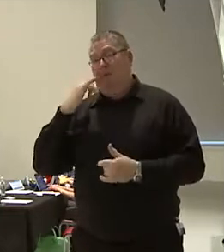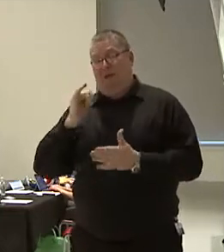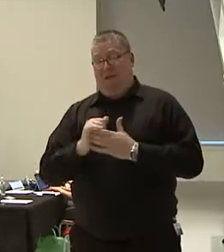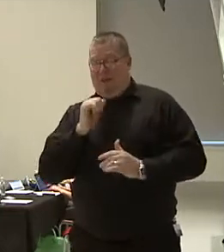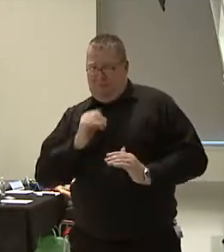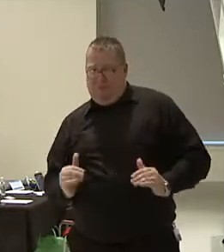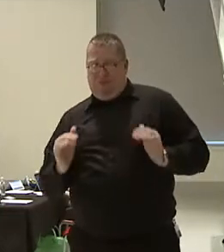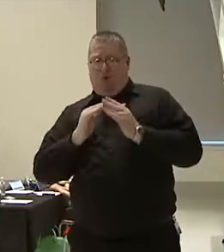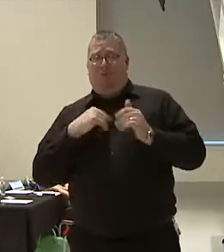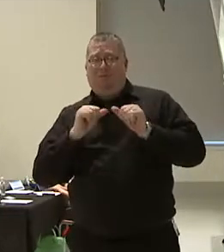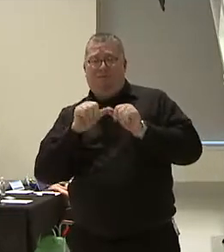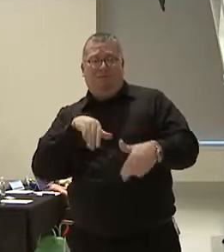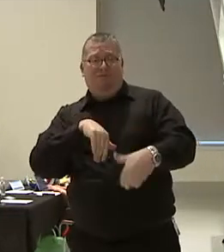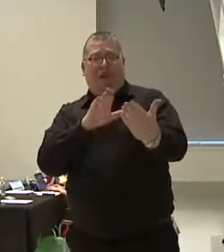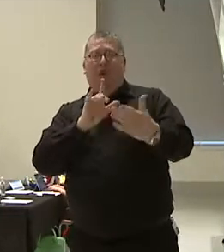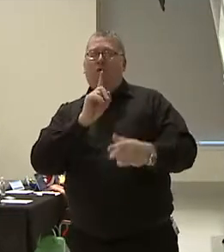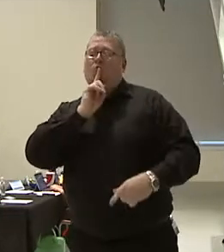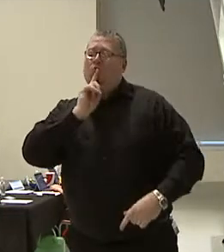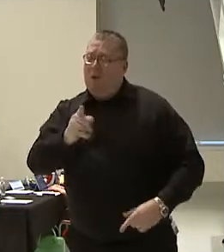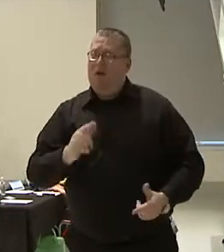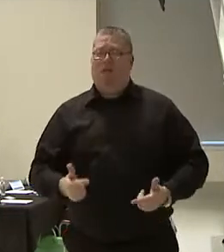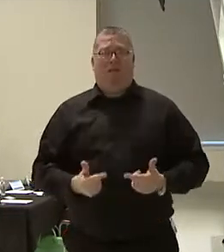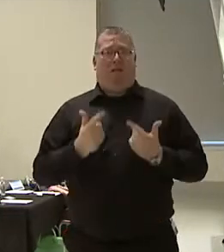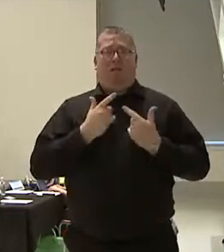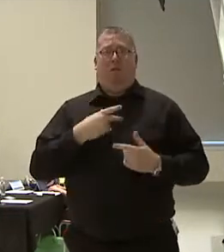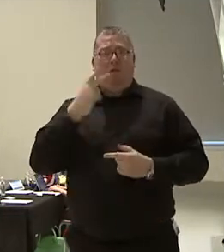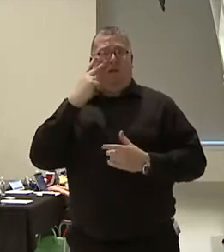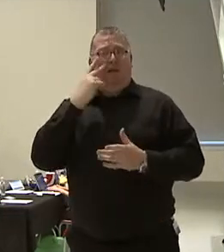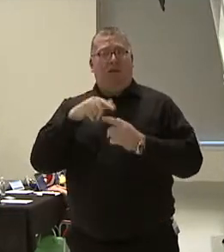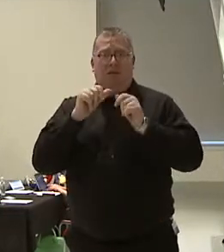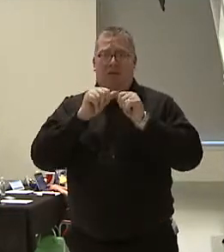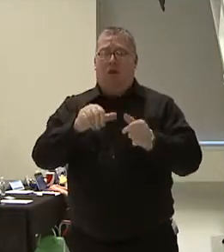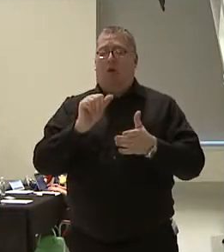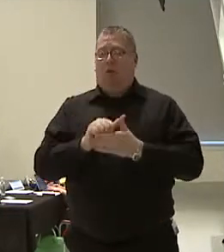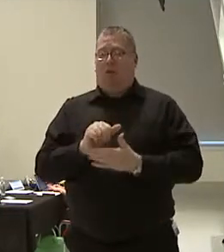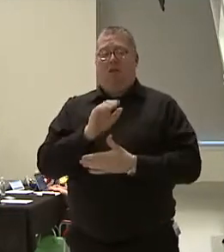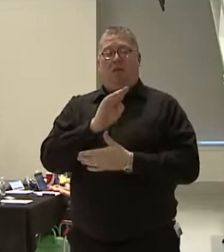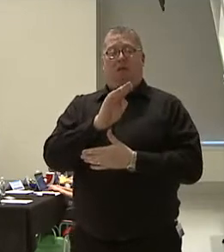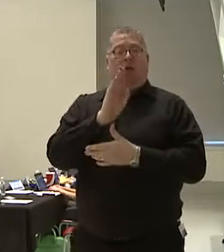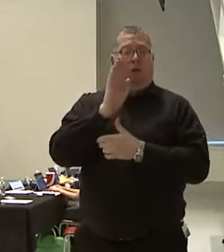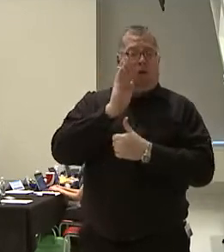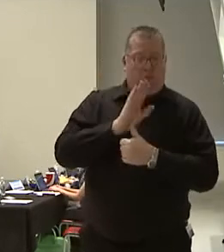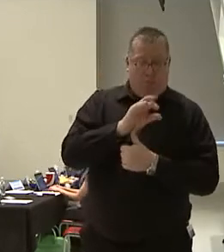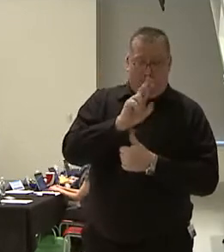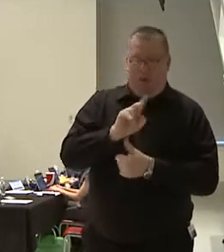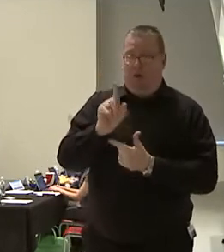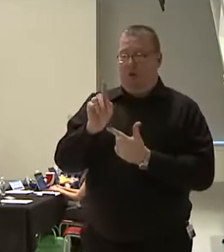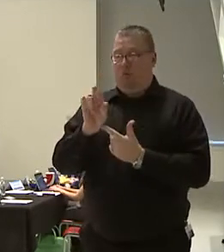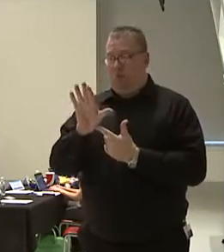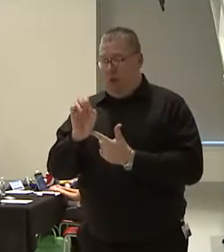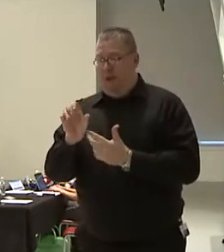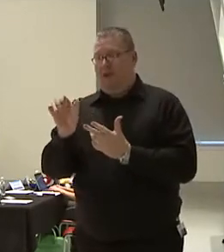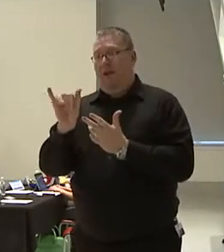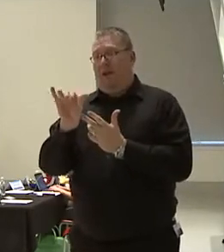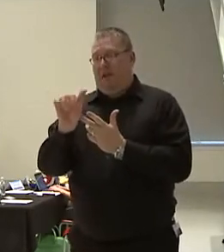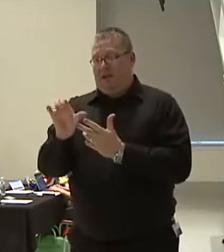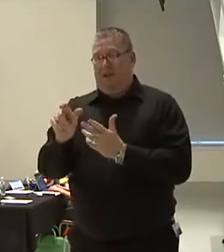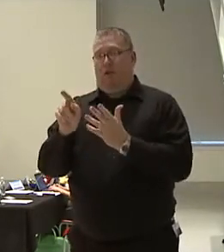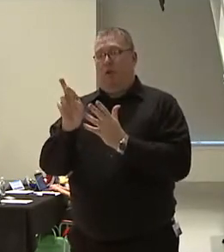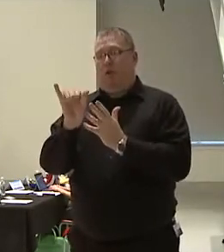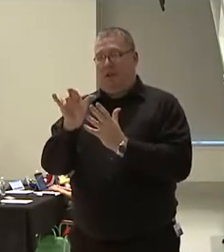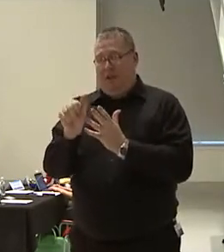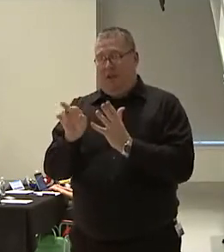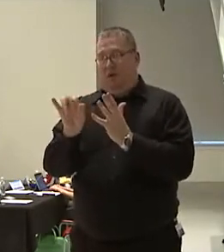that we continue to face is so real, and we protest in the honor of Mike Brown and Tamir Rice and Vondera and Antonio and Isaac and Rakia